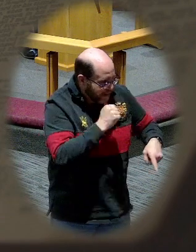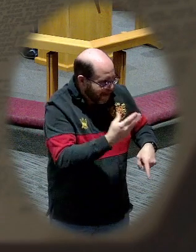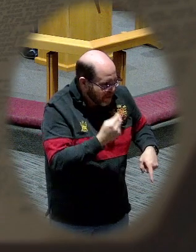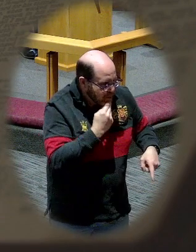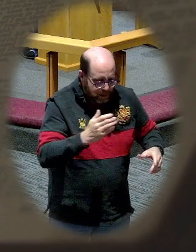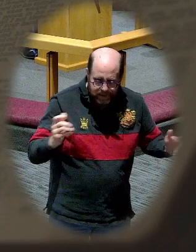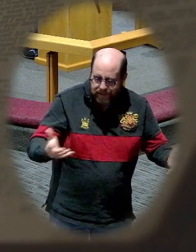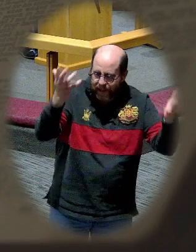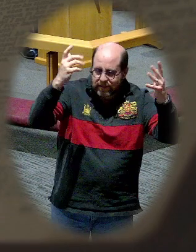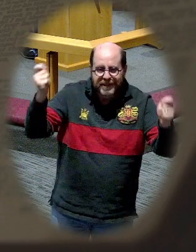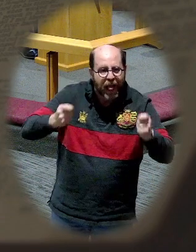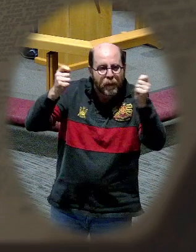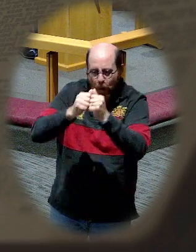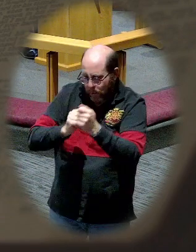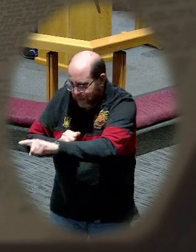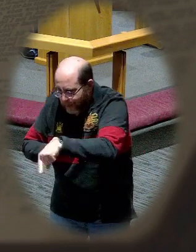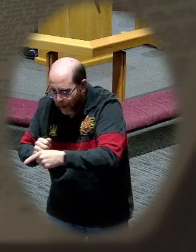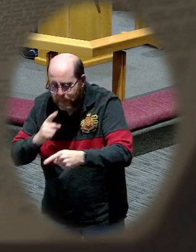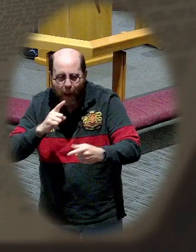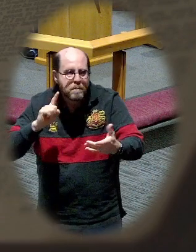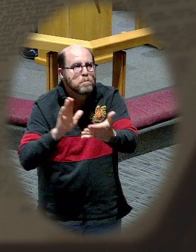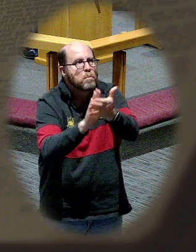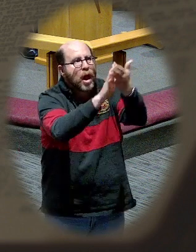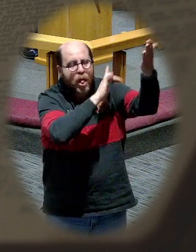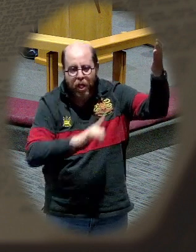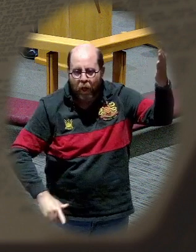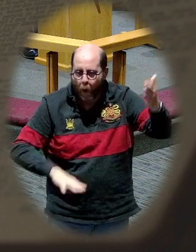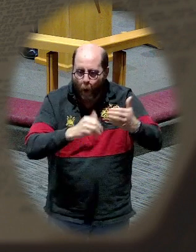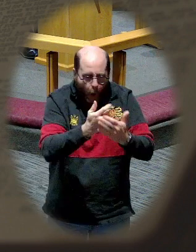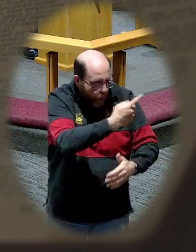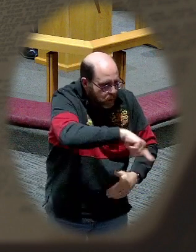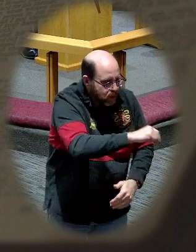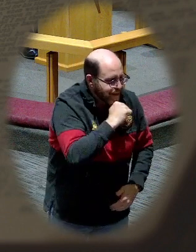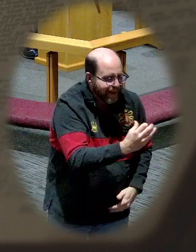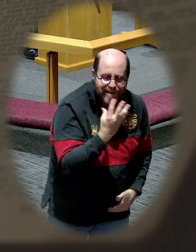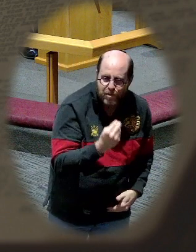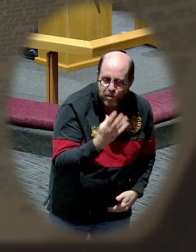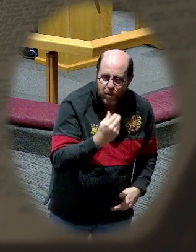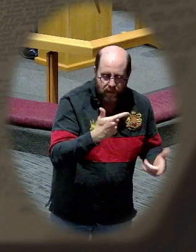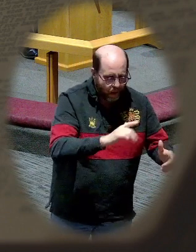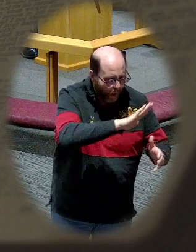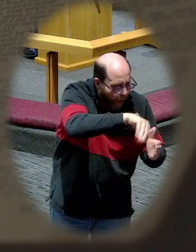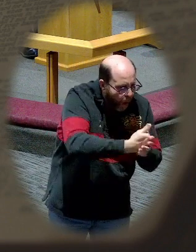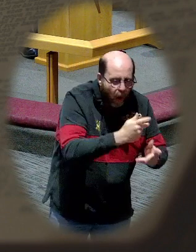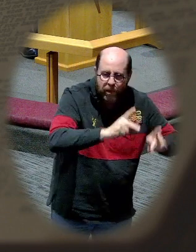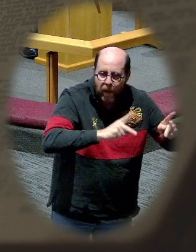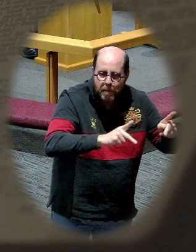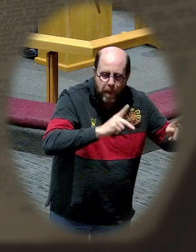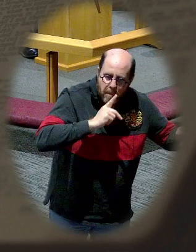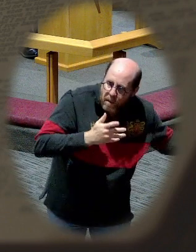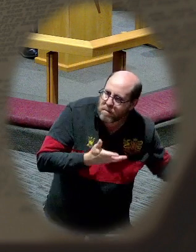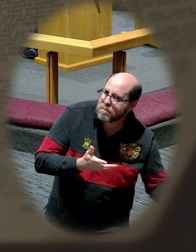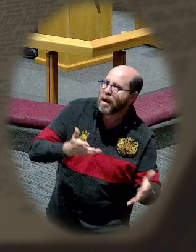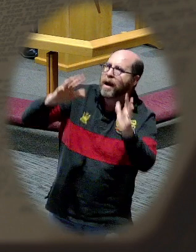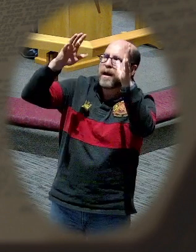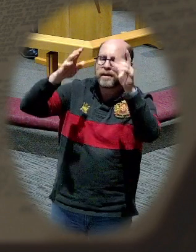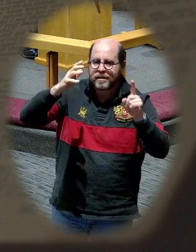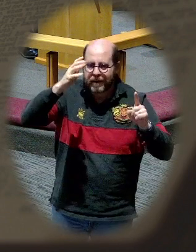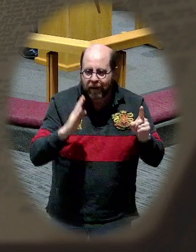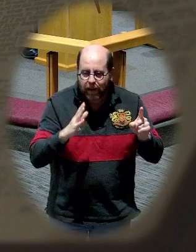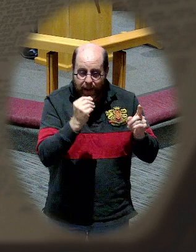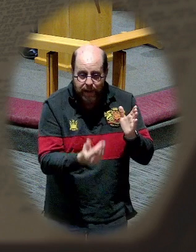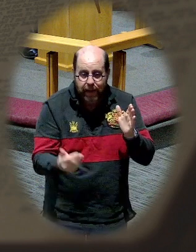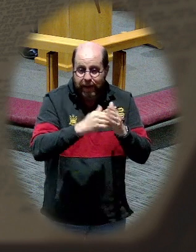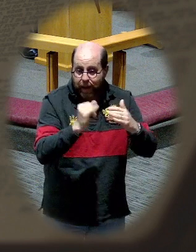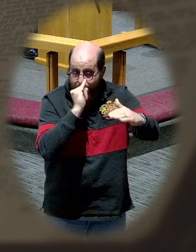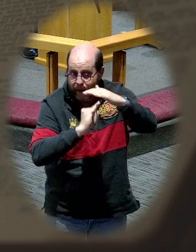people. And again, praise the Lord, all ye Gentiles, and let all the peoples extol him. And again,